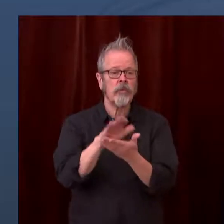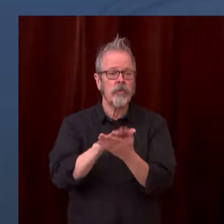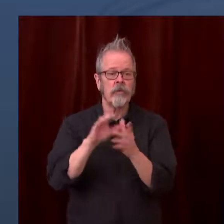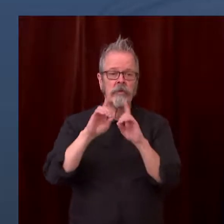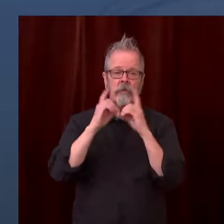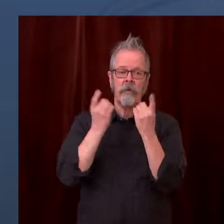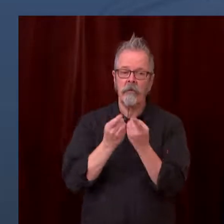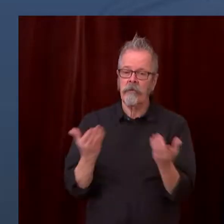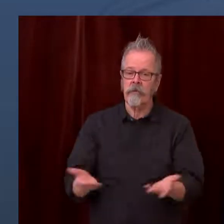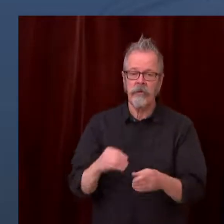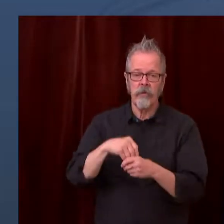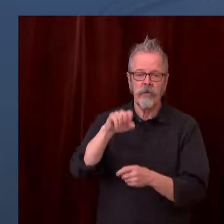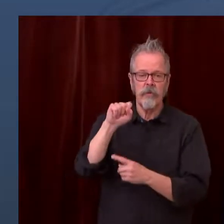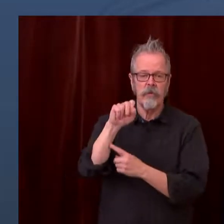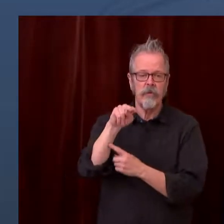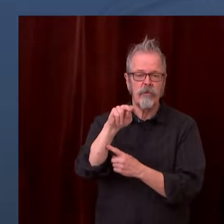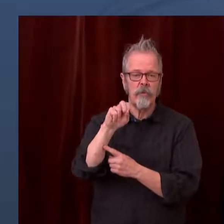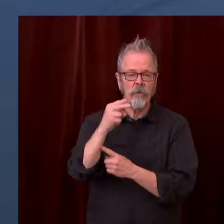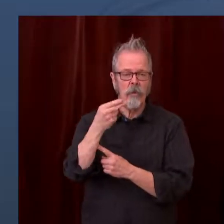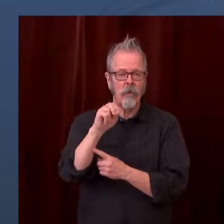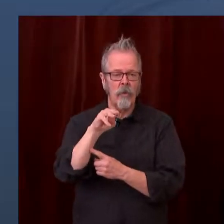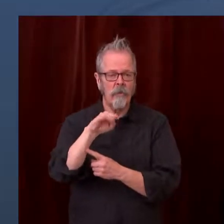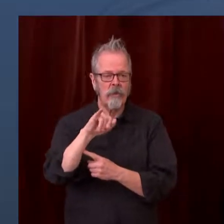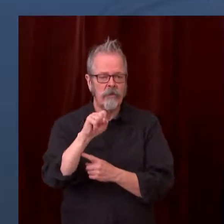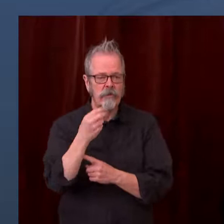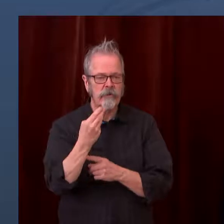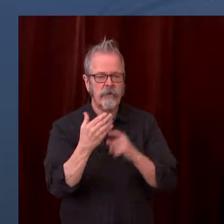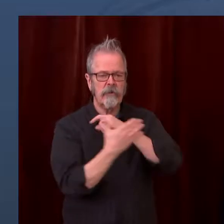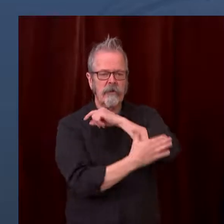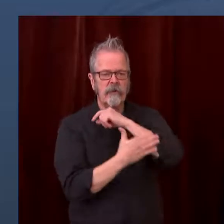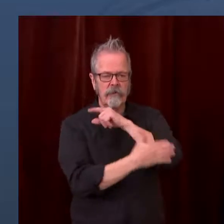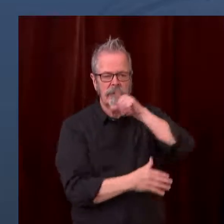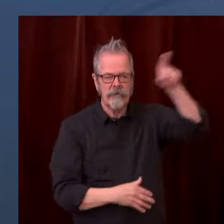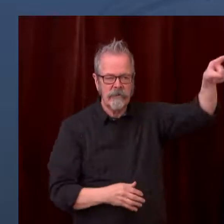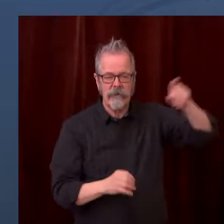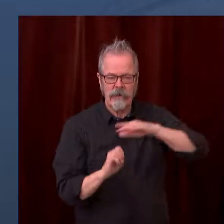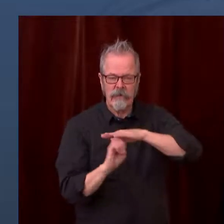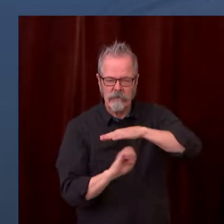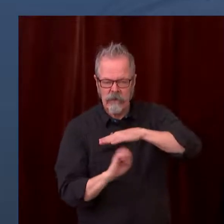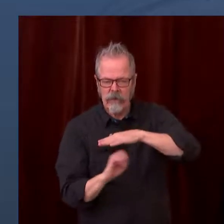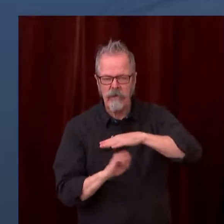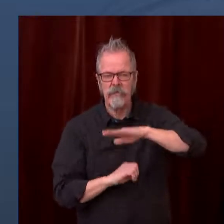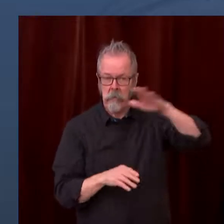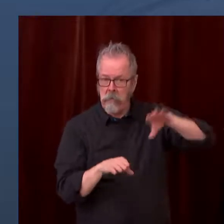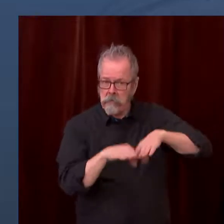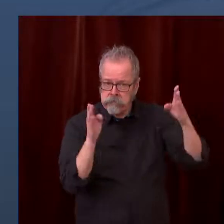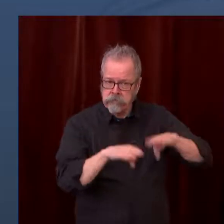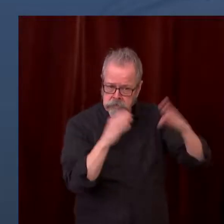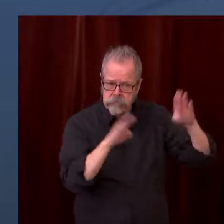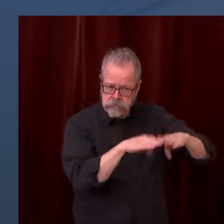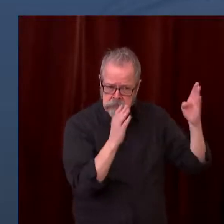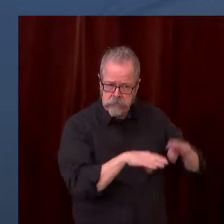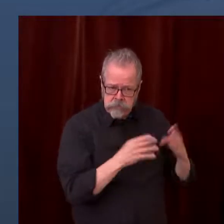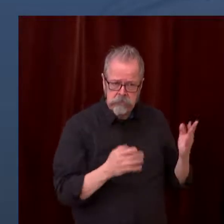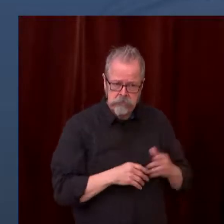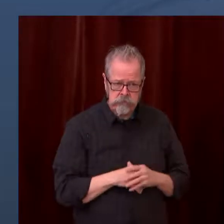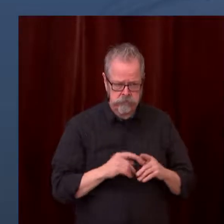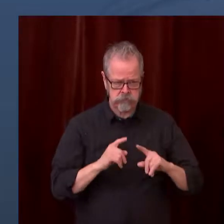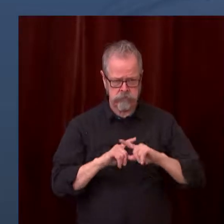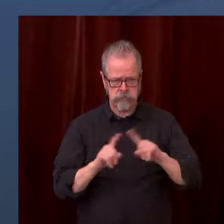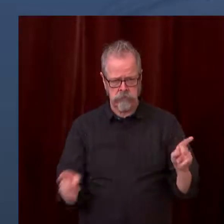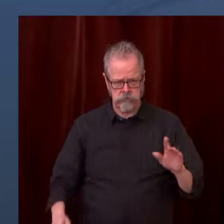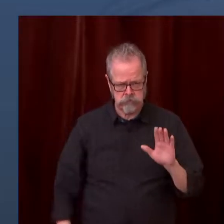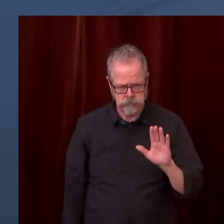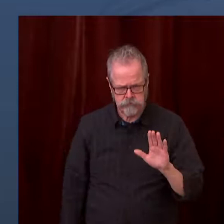also most of them have not begun any discussion or made any efforts to do the secondary grades, and in particular high